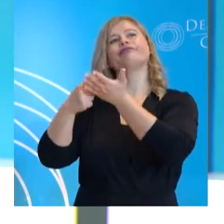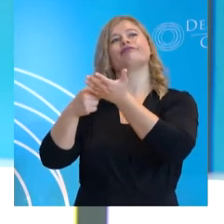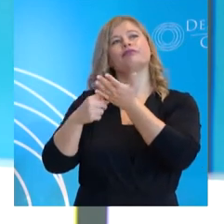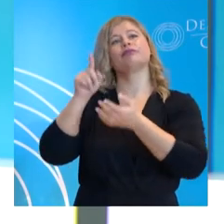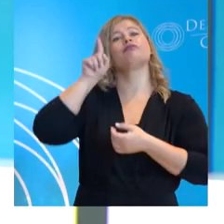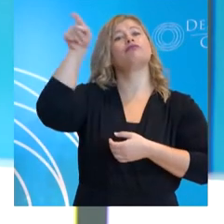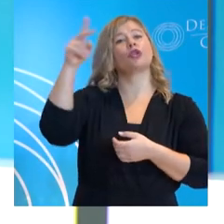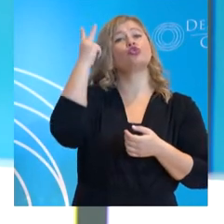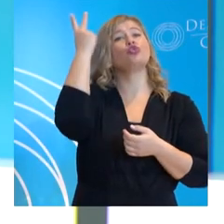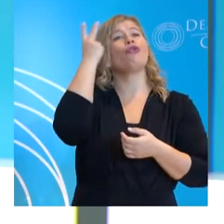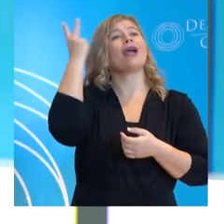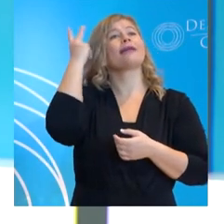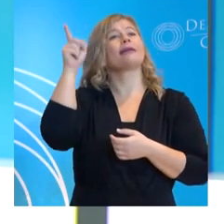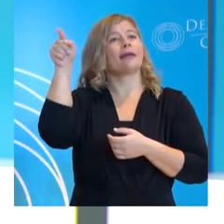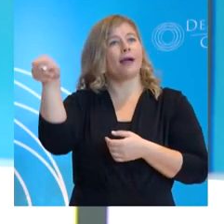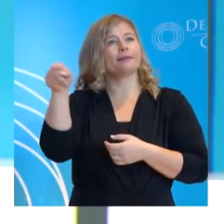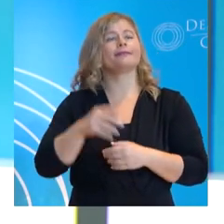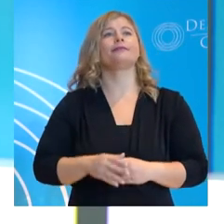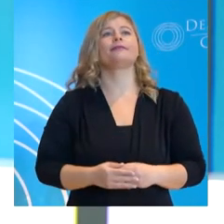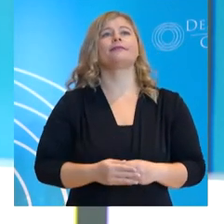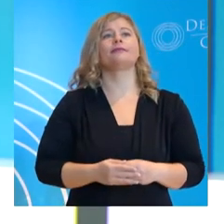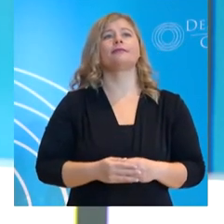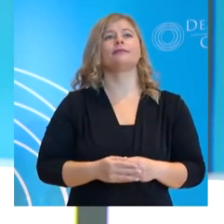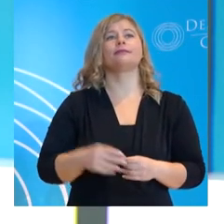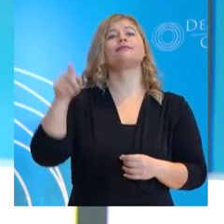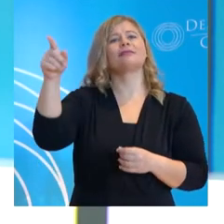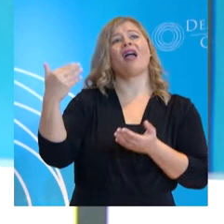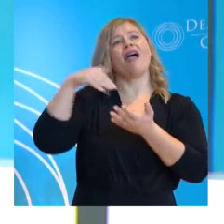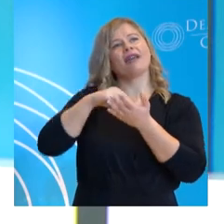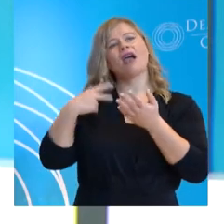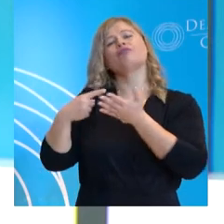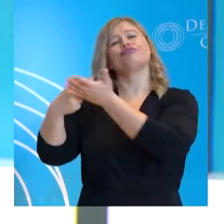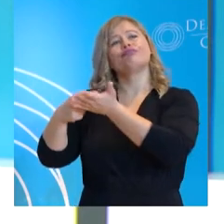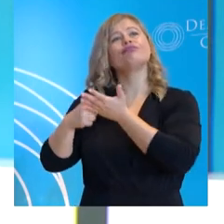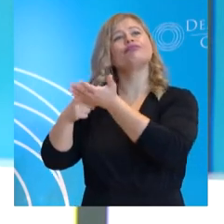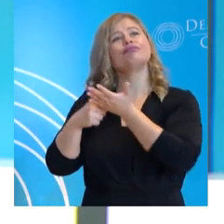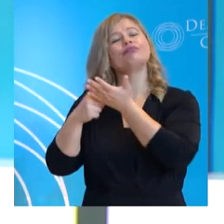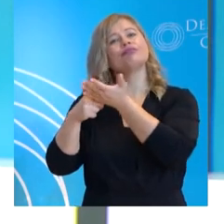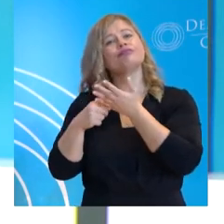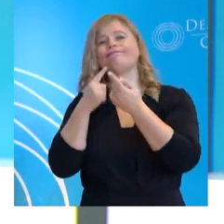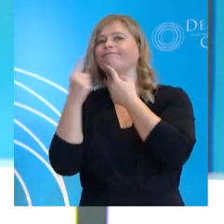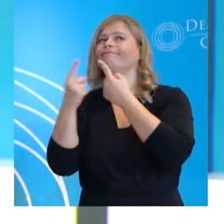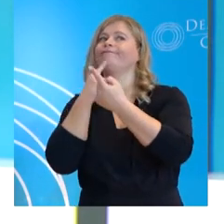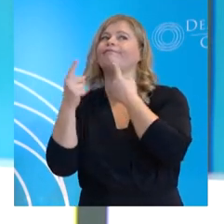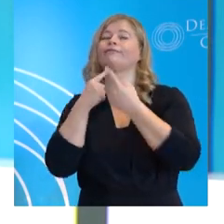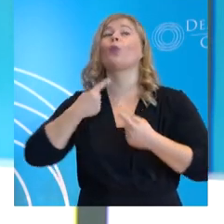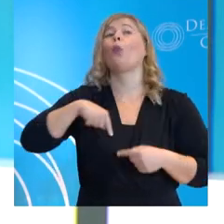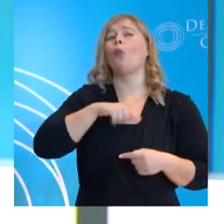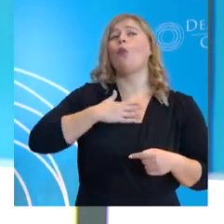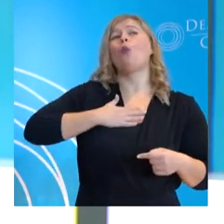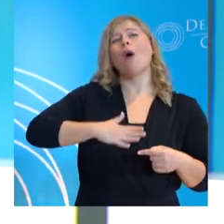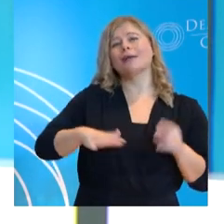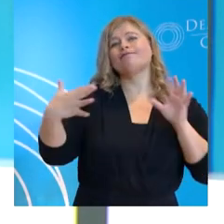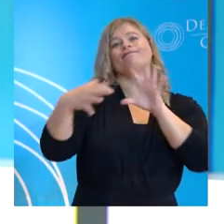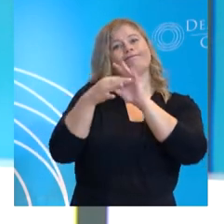world, the Western Balkans, a very clear European perspective. We need to openly talk about enlargement. We need to send a signal that,